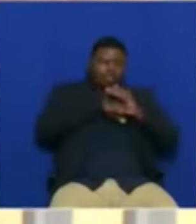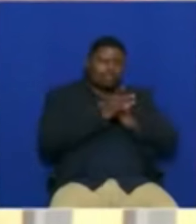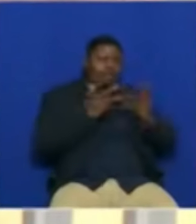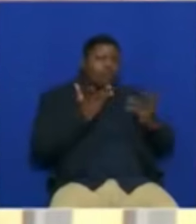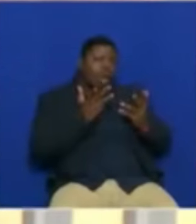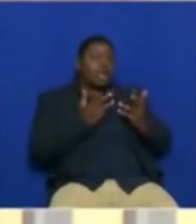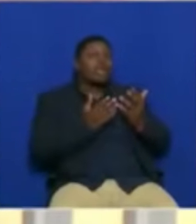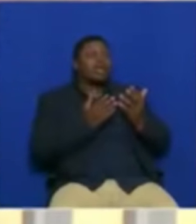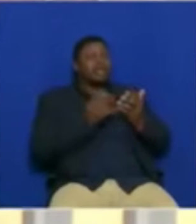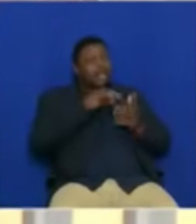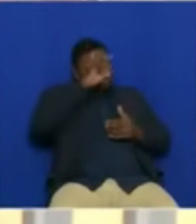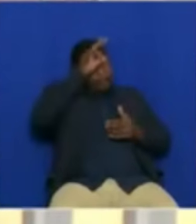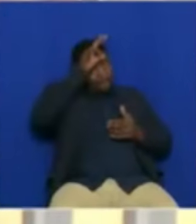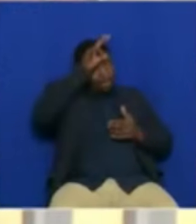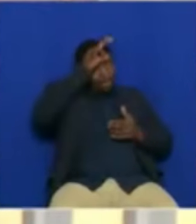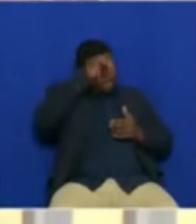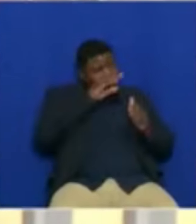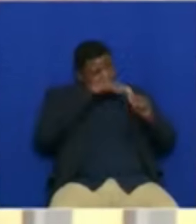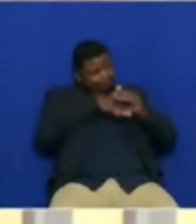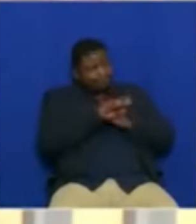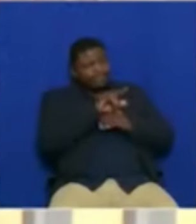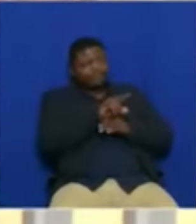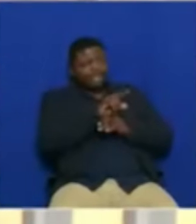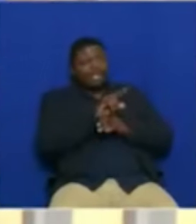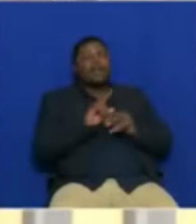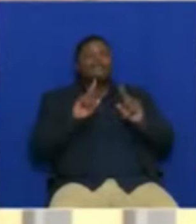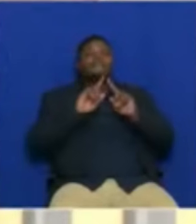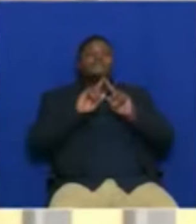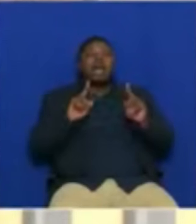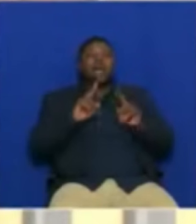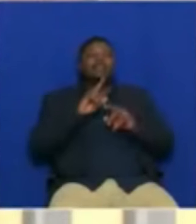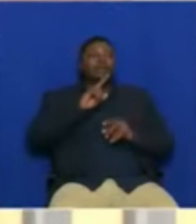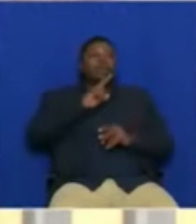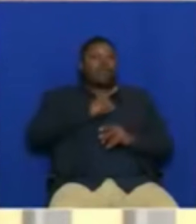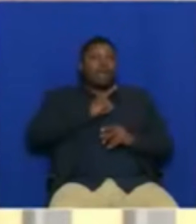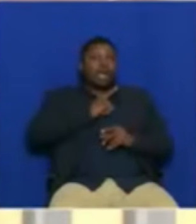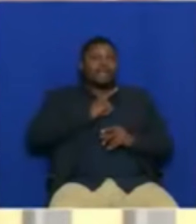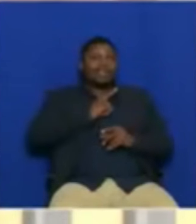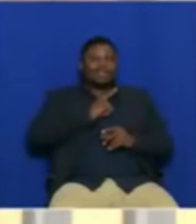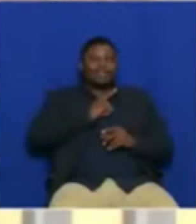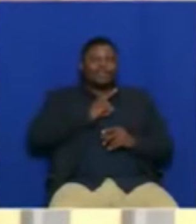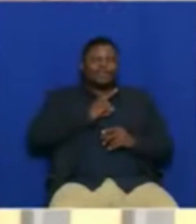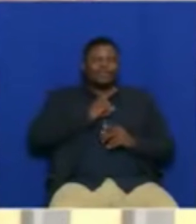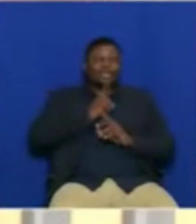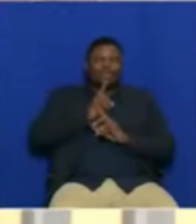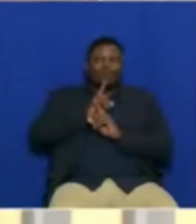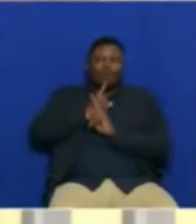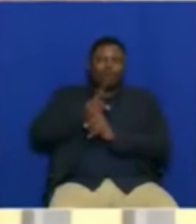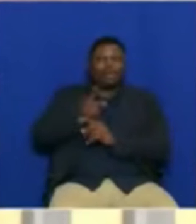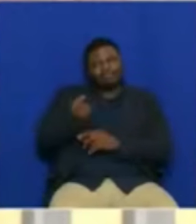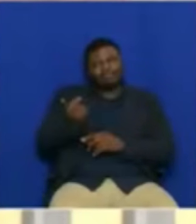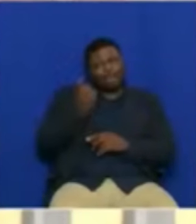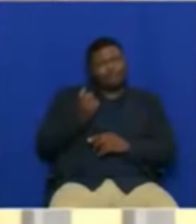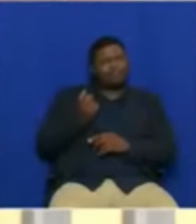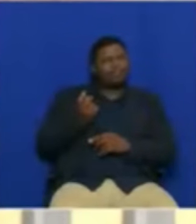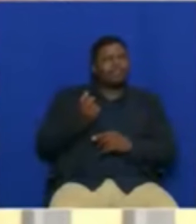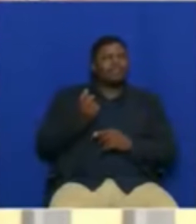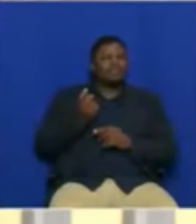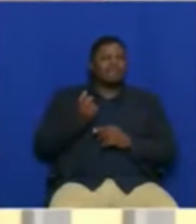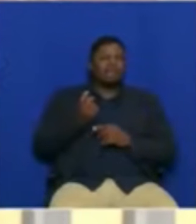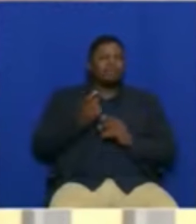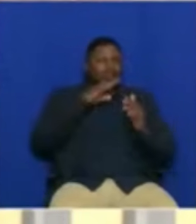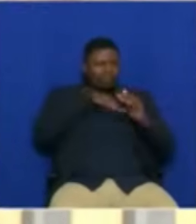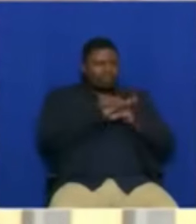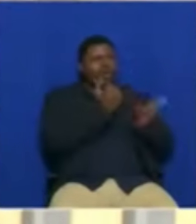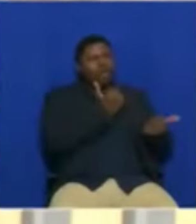to the police station, why do you not give them a summons? Because you know they will appear. The point I'm making to you is,